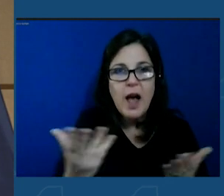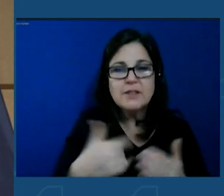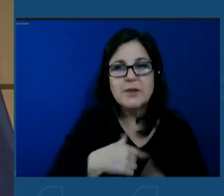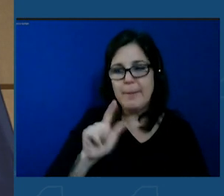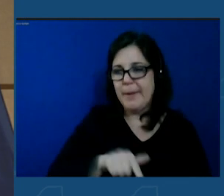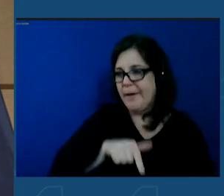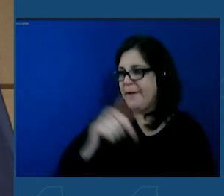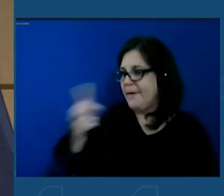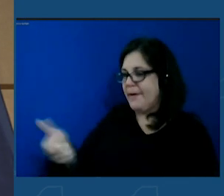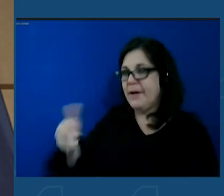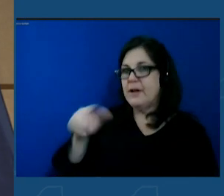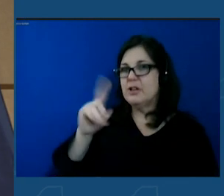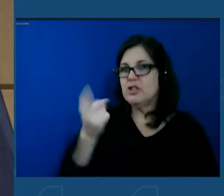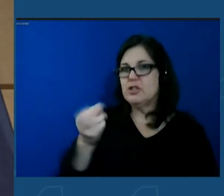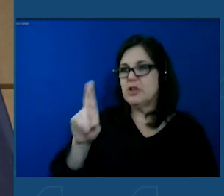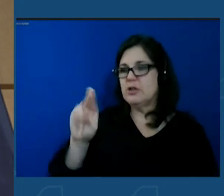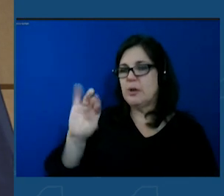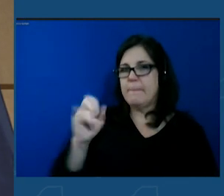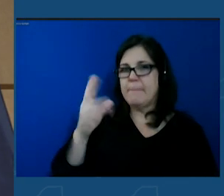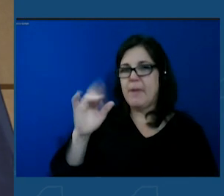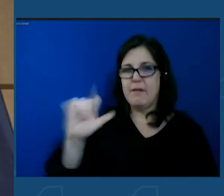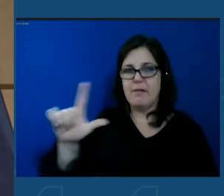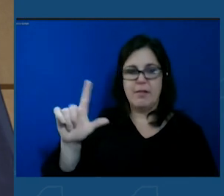Dr. Michael Lindsley.